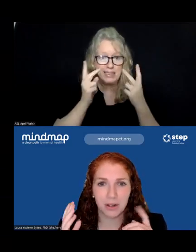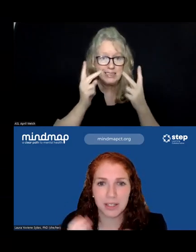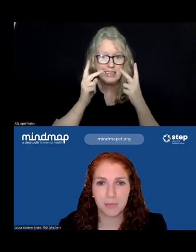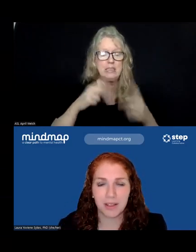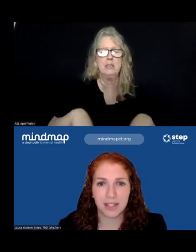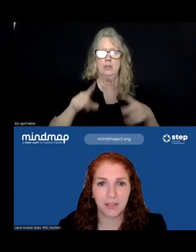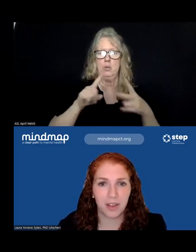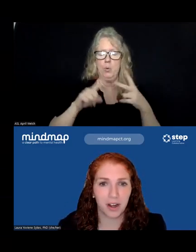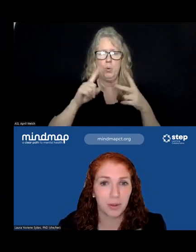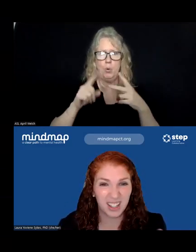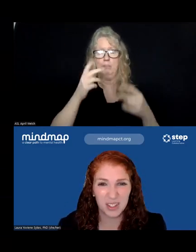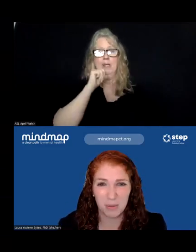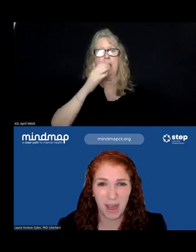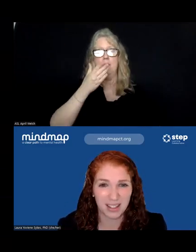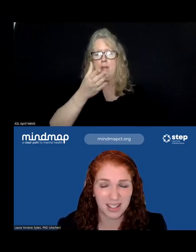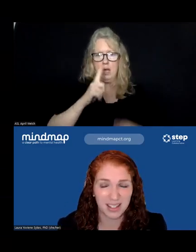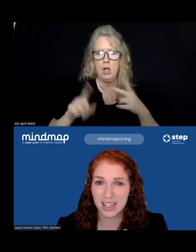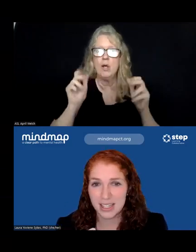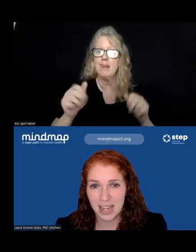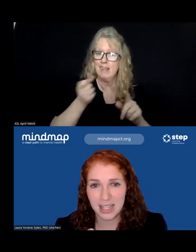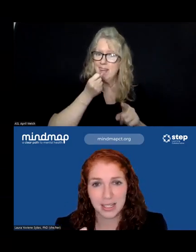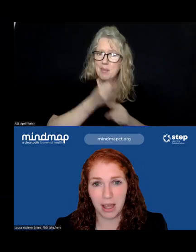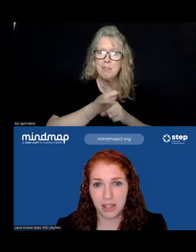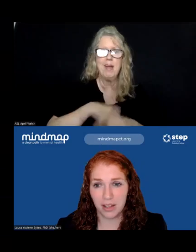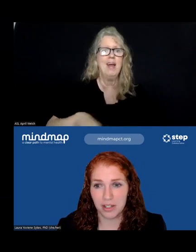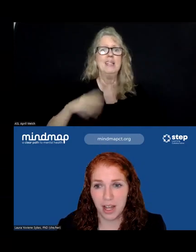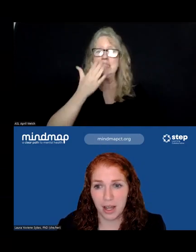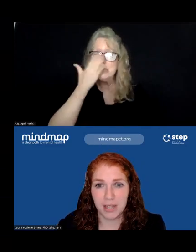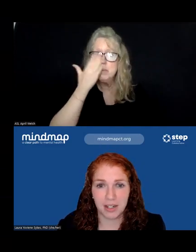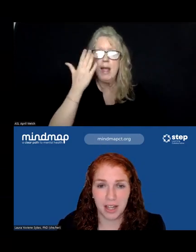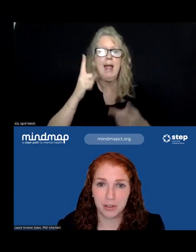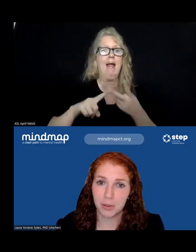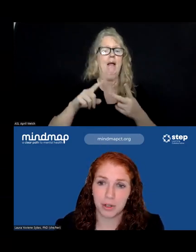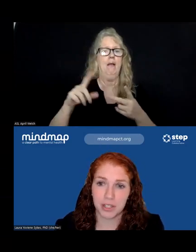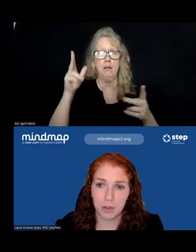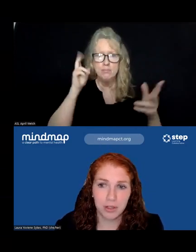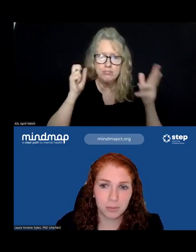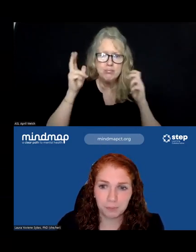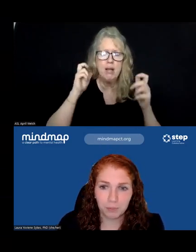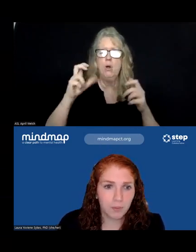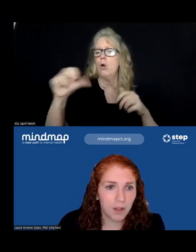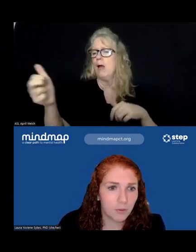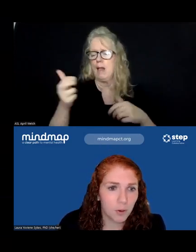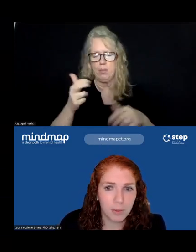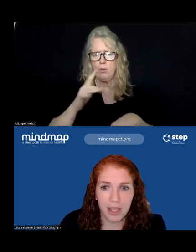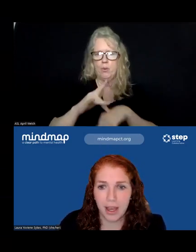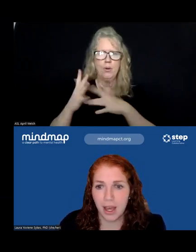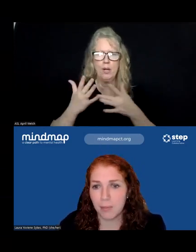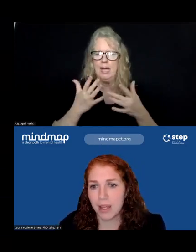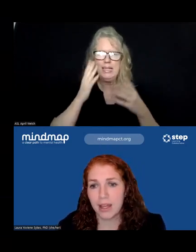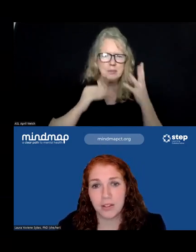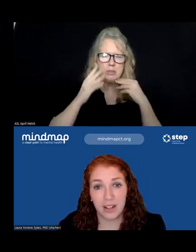something, hearing something that's not there, but it can also impact taste, smell, and other tactile perceptions. Folks